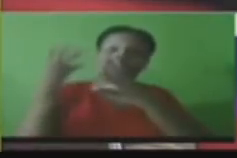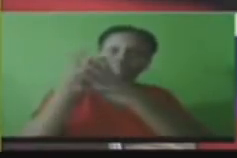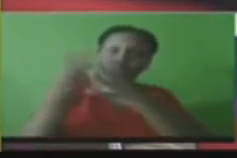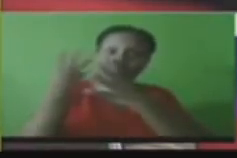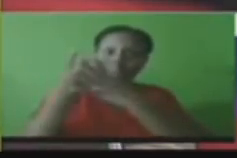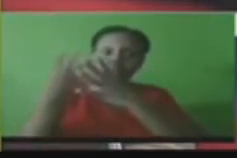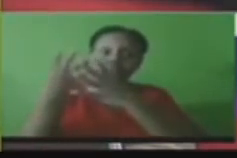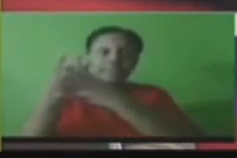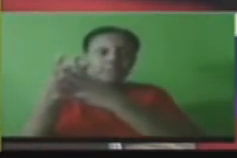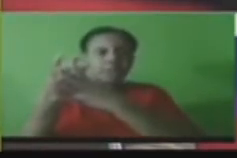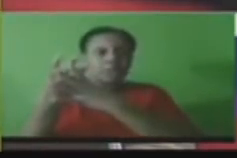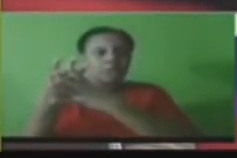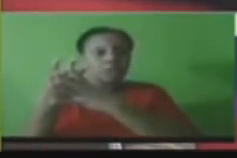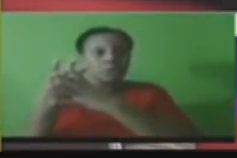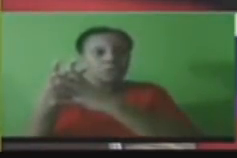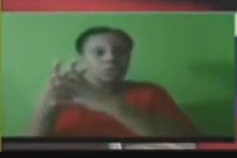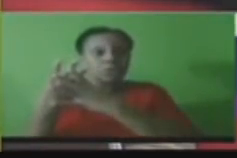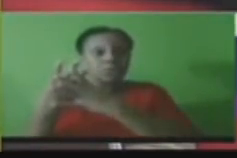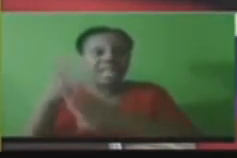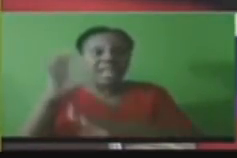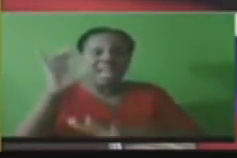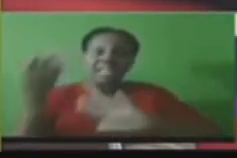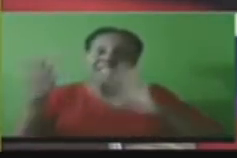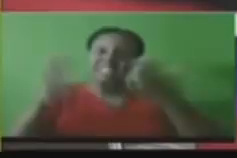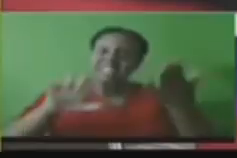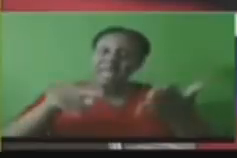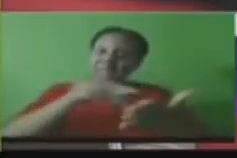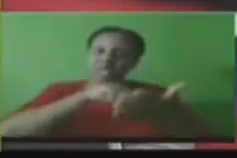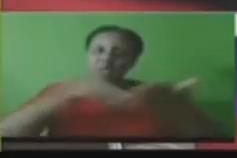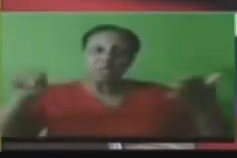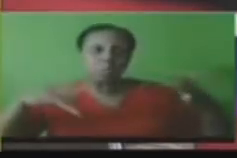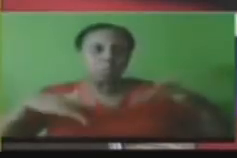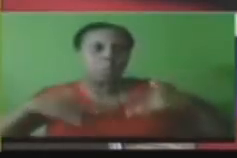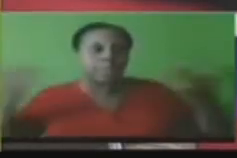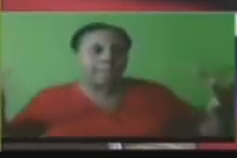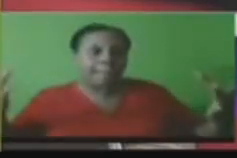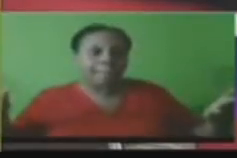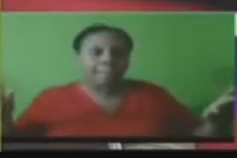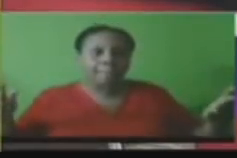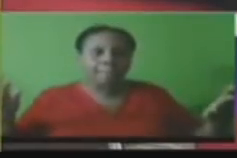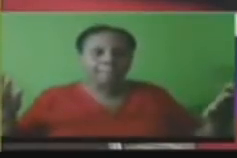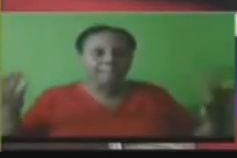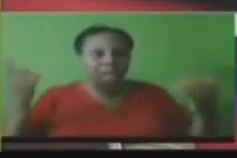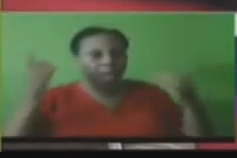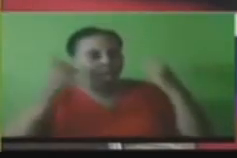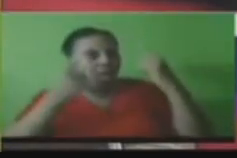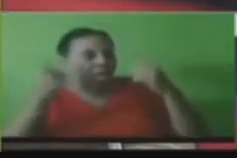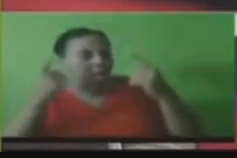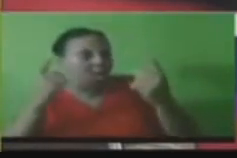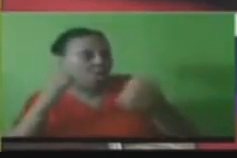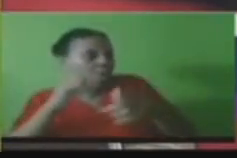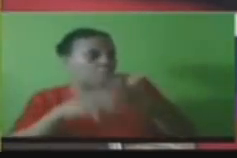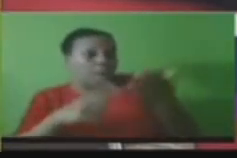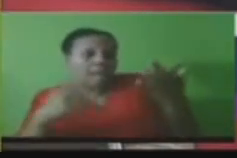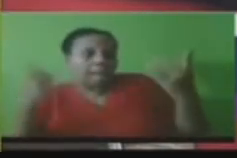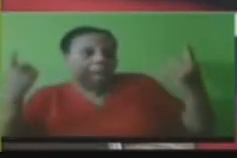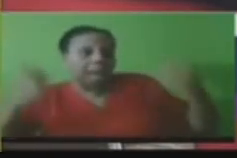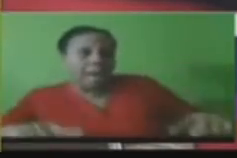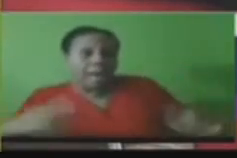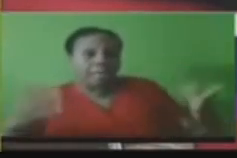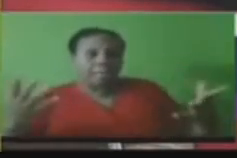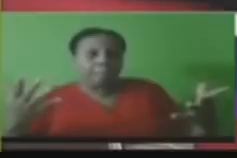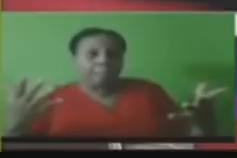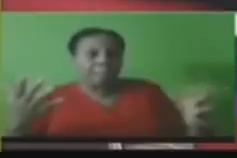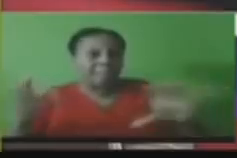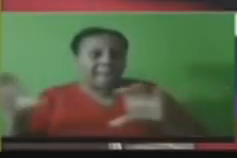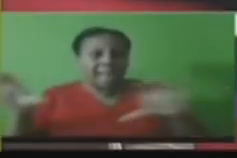had any response to those things? Are you concerned about any particular activity? Any